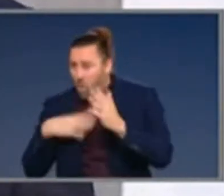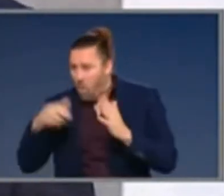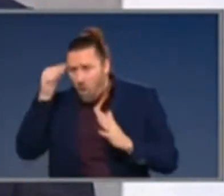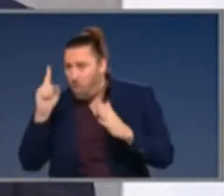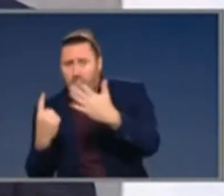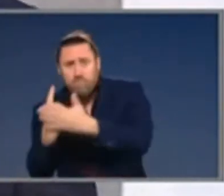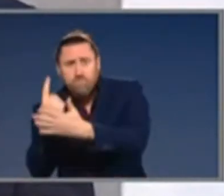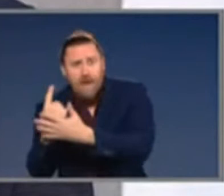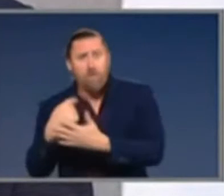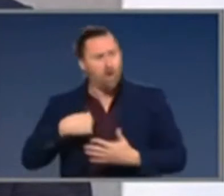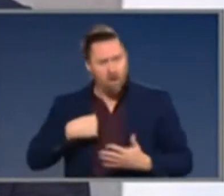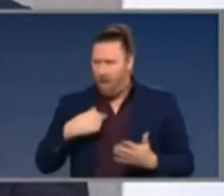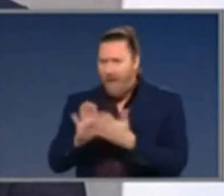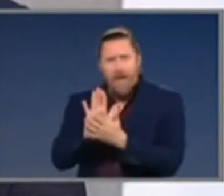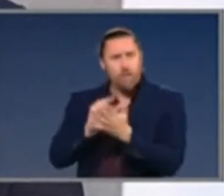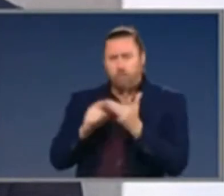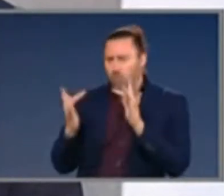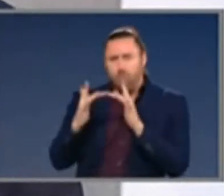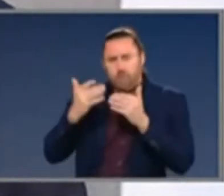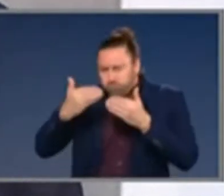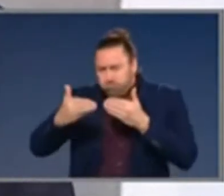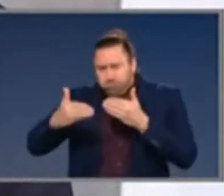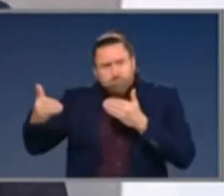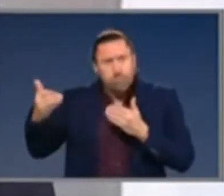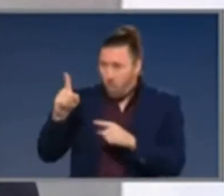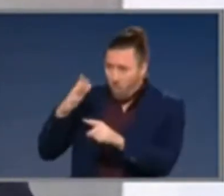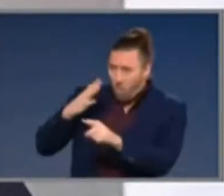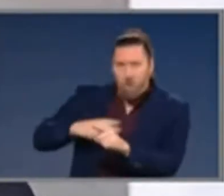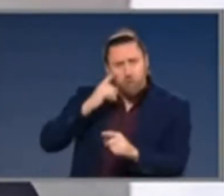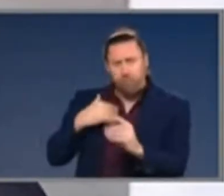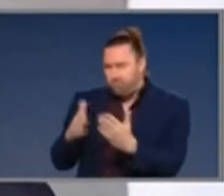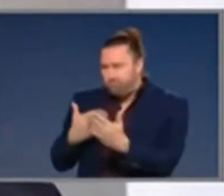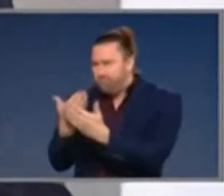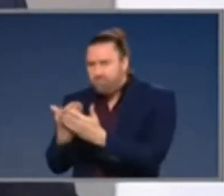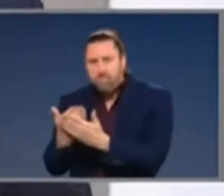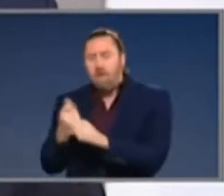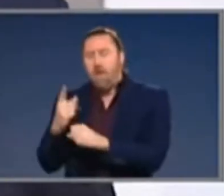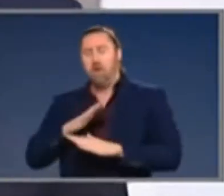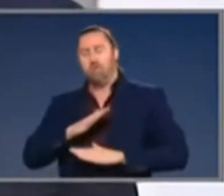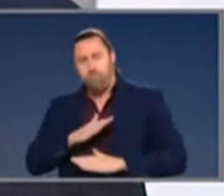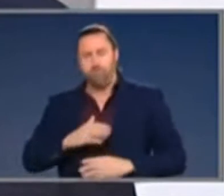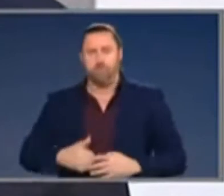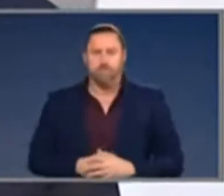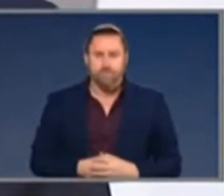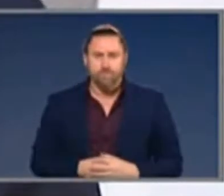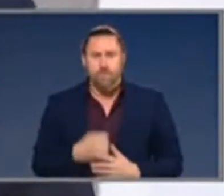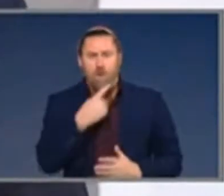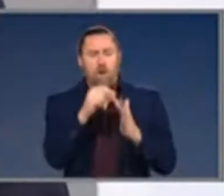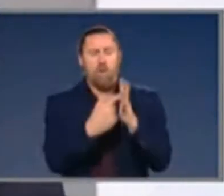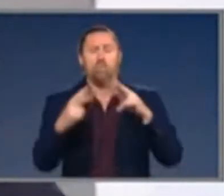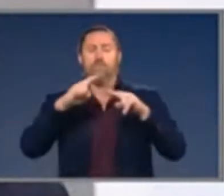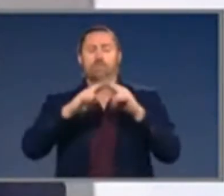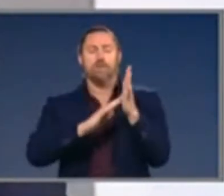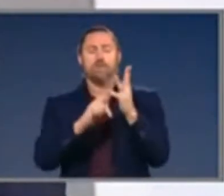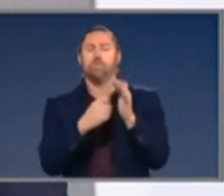ensure they have the information of what is occurring with their loved ones. I will leave it to Professor Murphy to go into more details of the